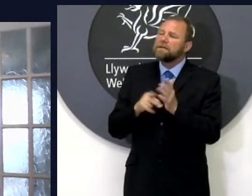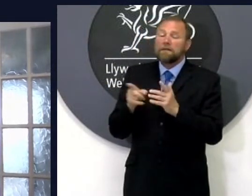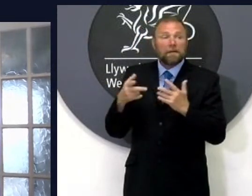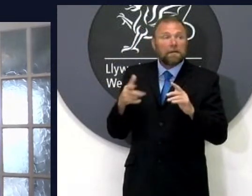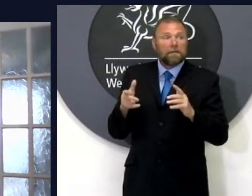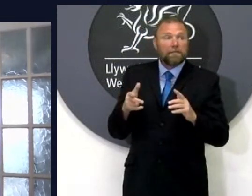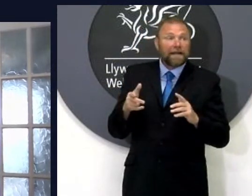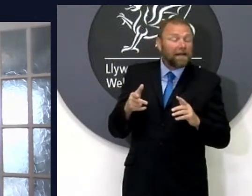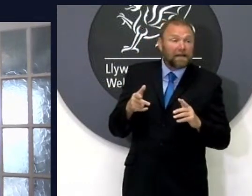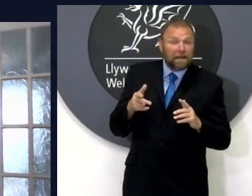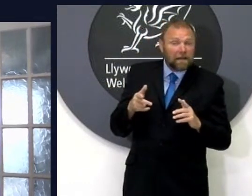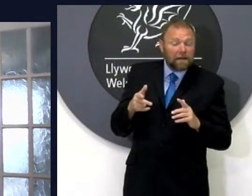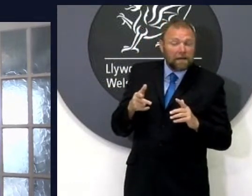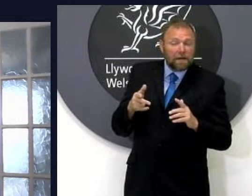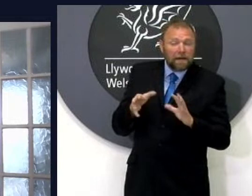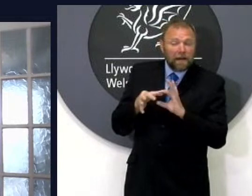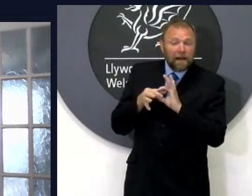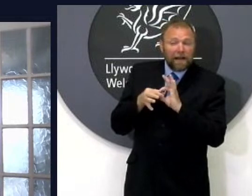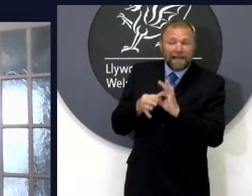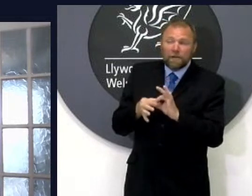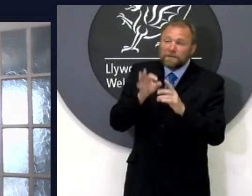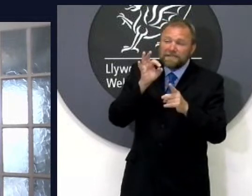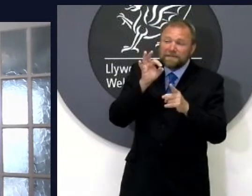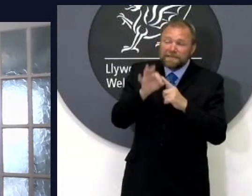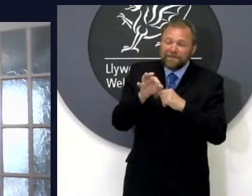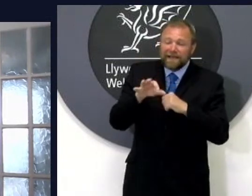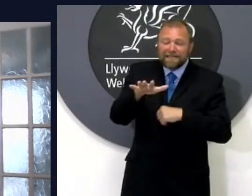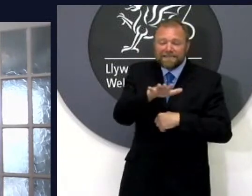or other data linked to any specific sector reopening?